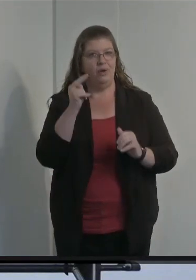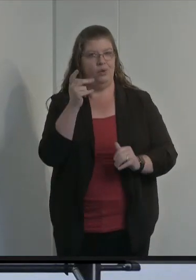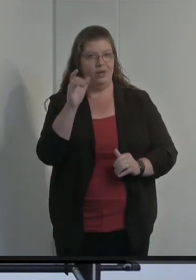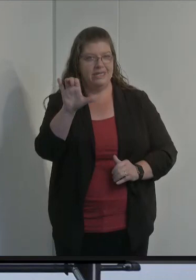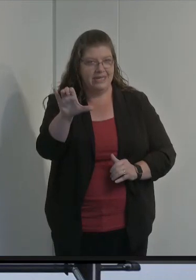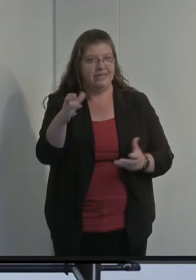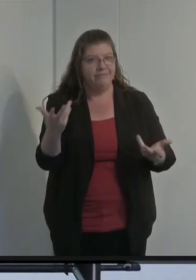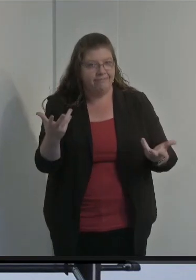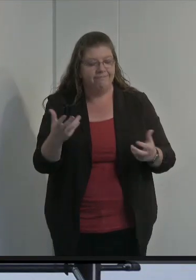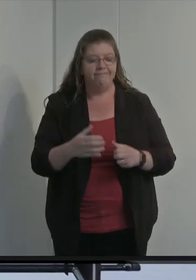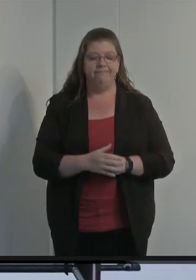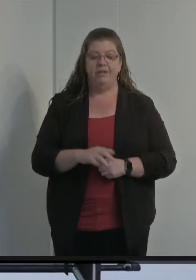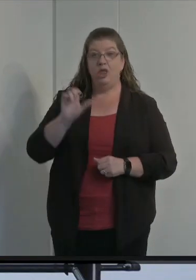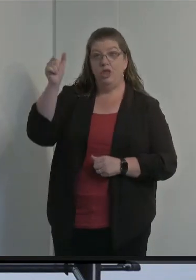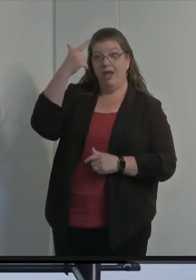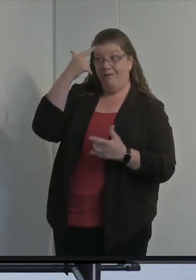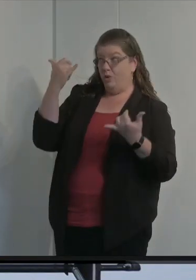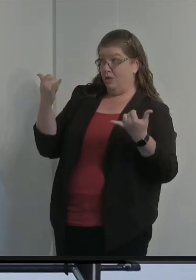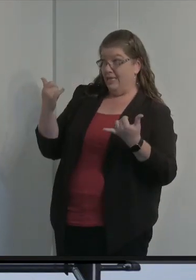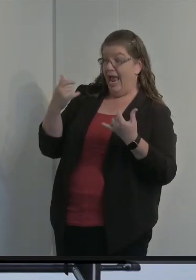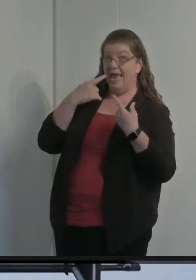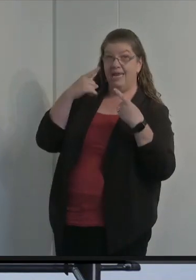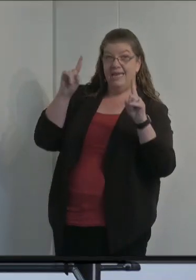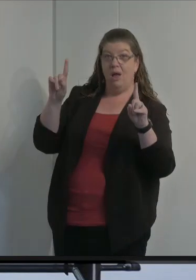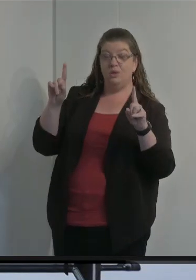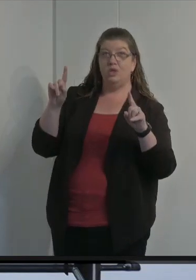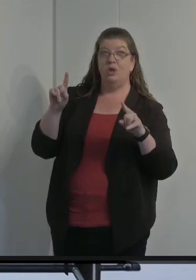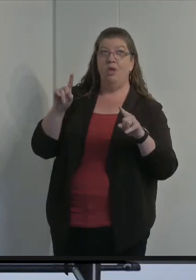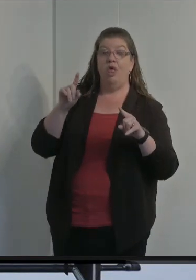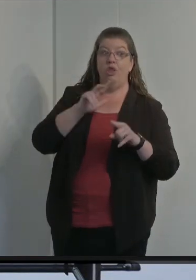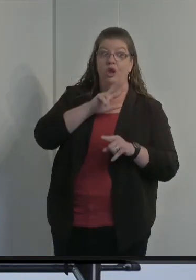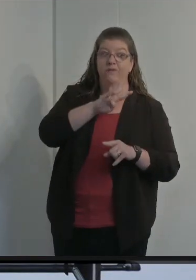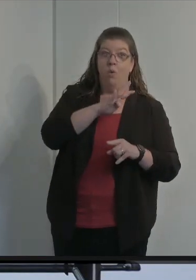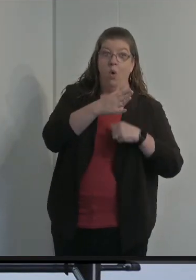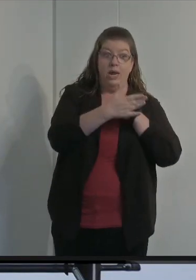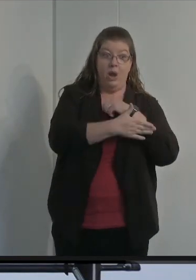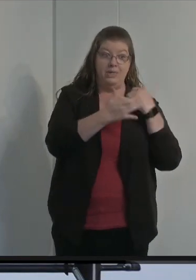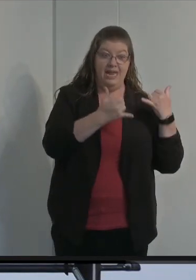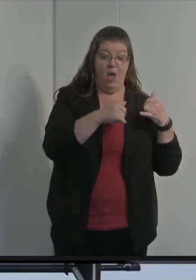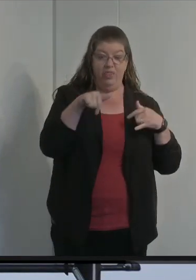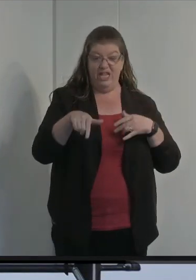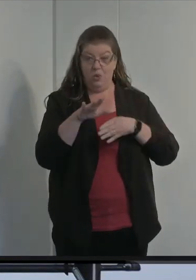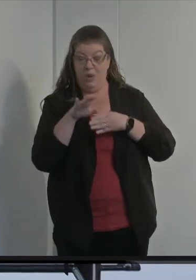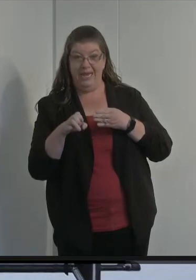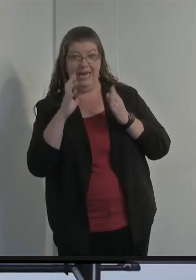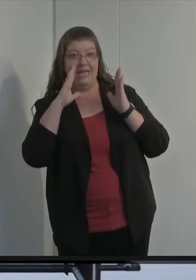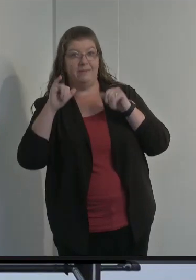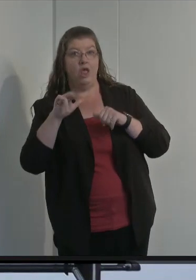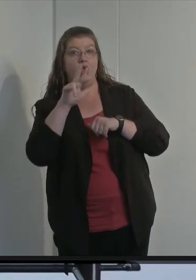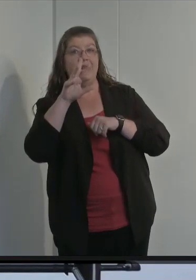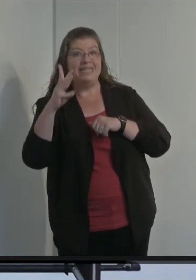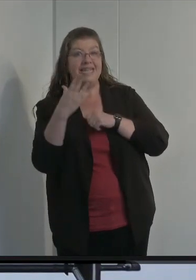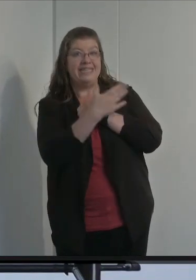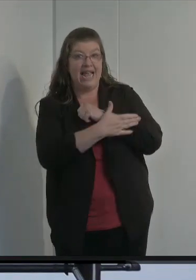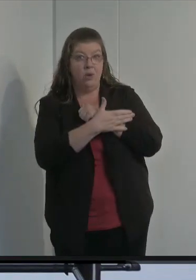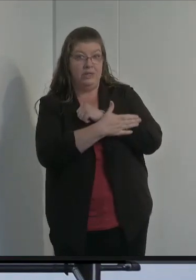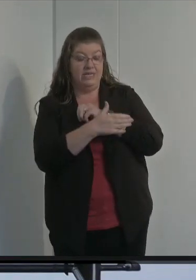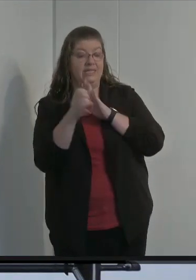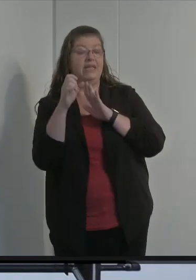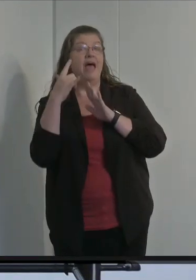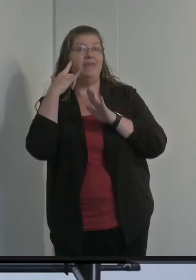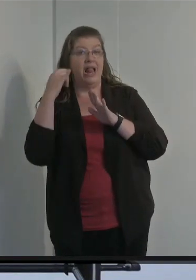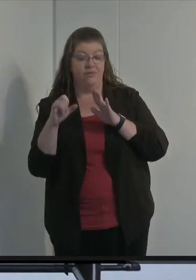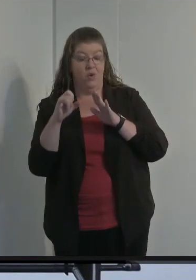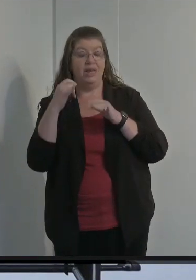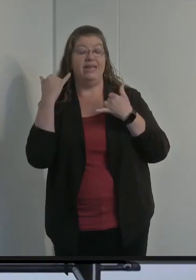that 34 counties, and as soon as this weekend, 36 counties, containing 90% of the population of the state of